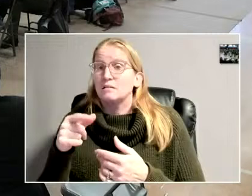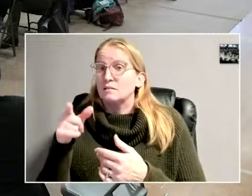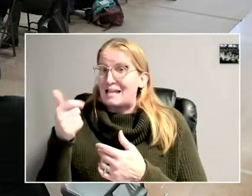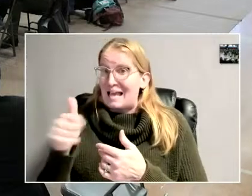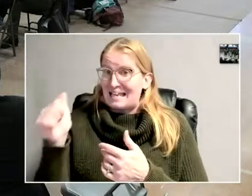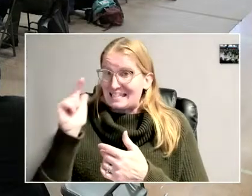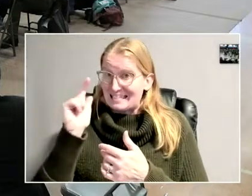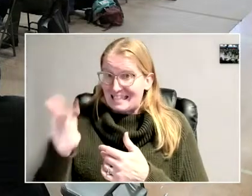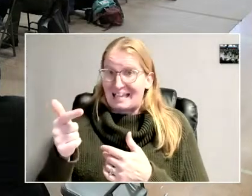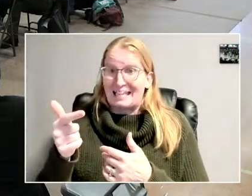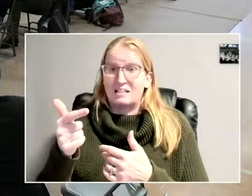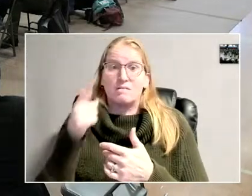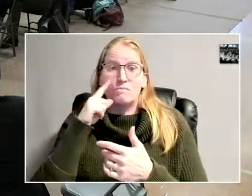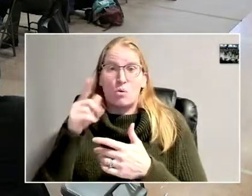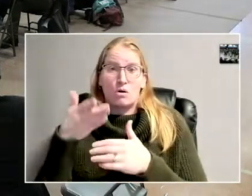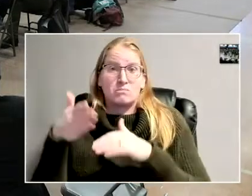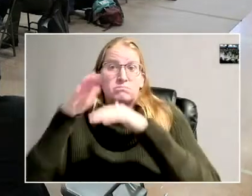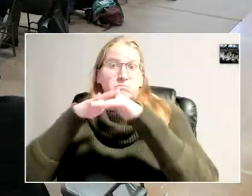go to